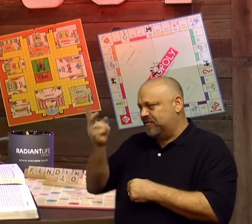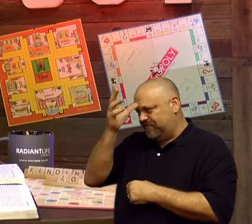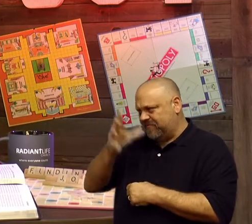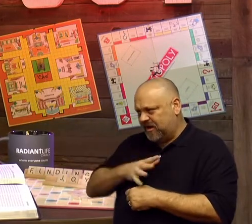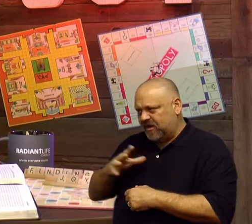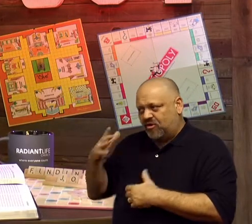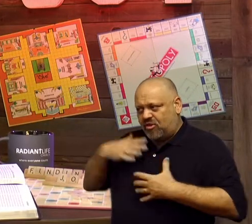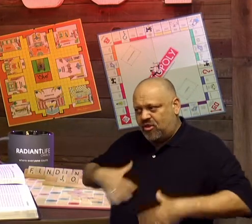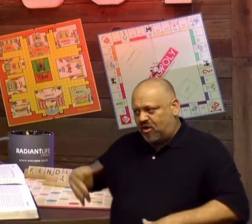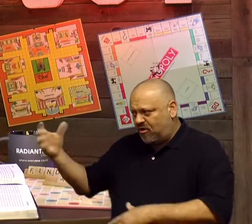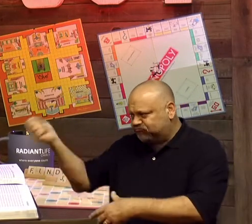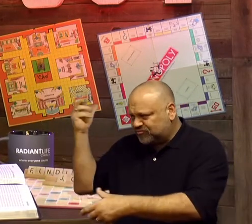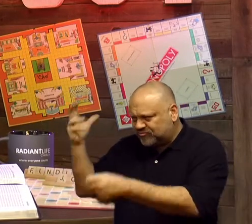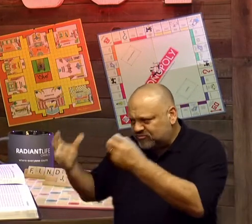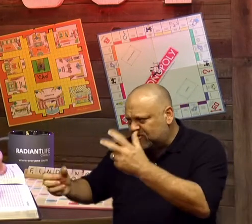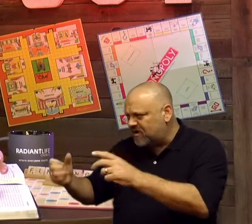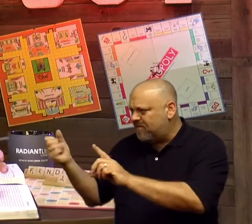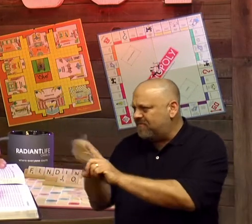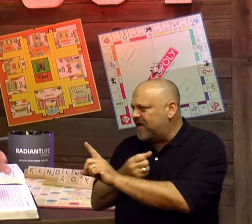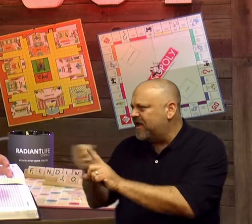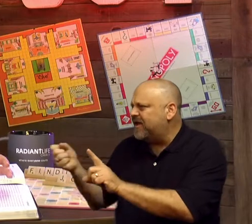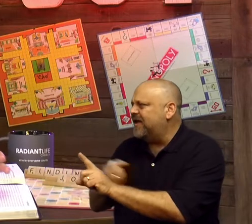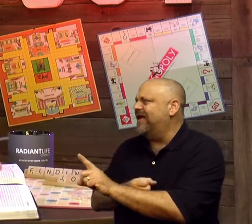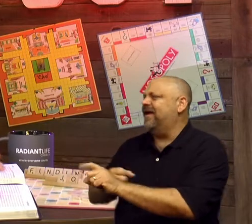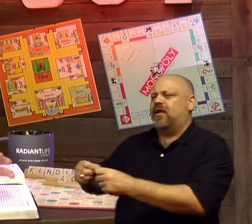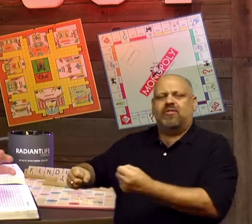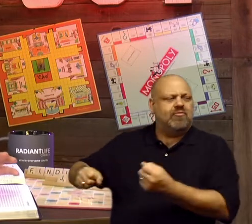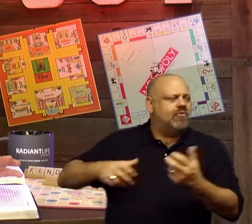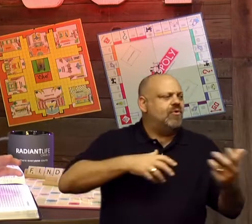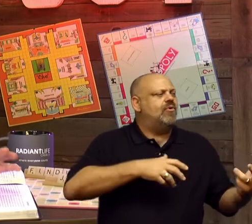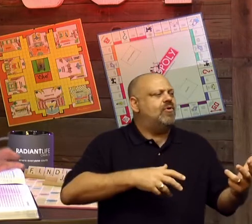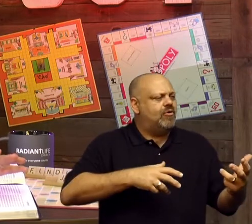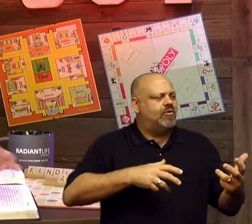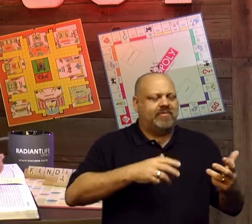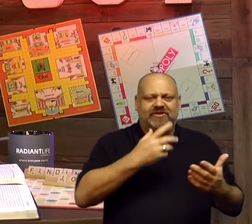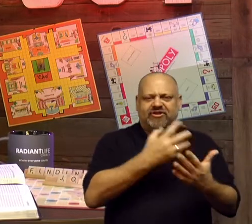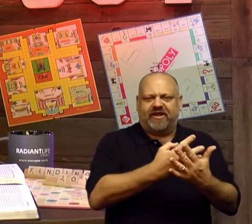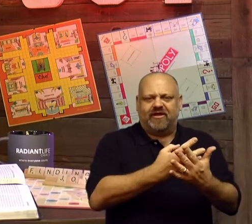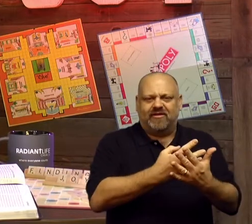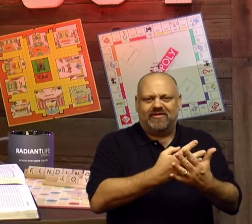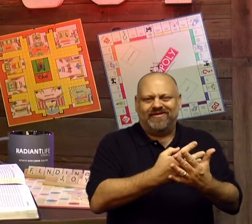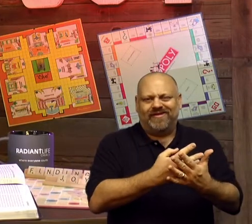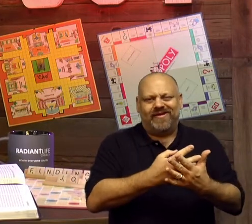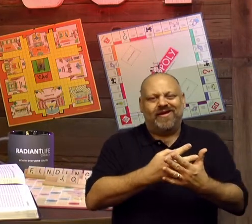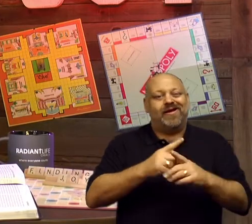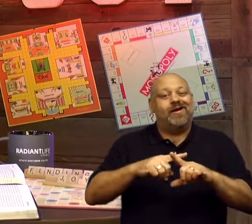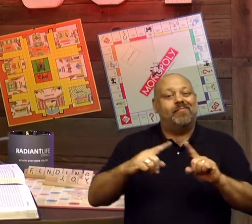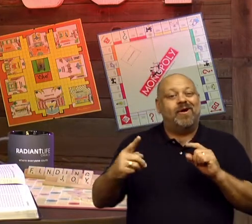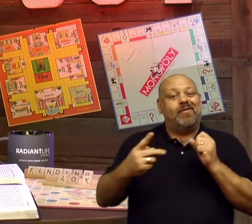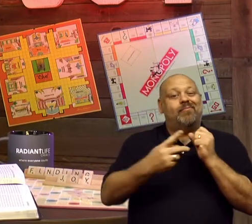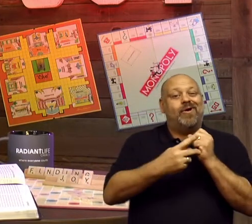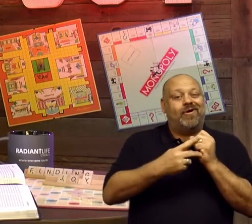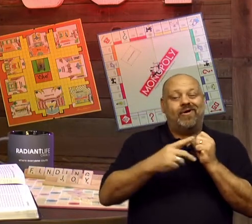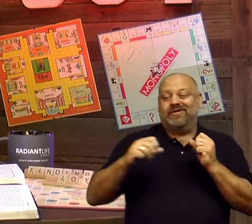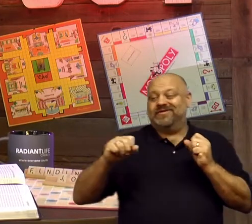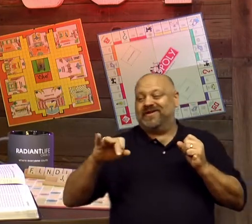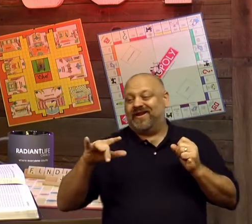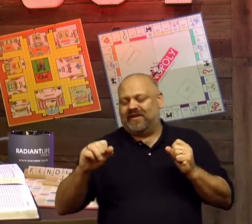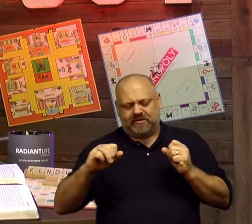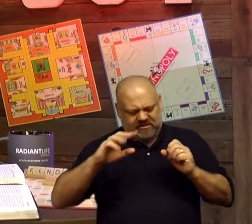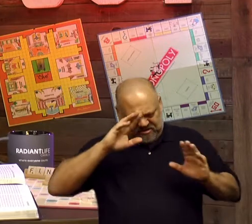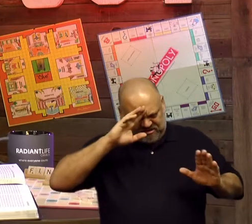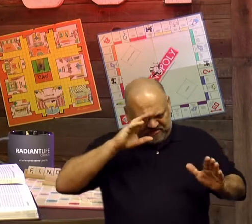and stripped them of their clothes and beat them with rods and threw them in jail. But Paul and